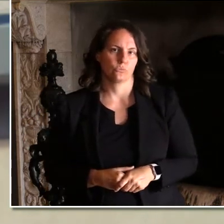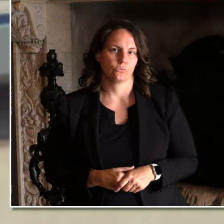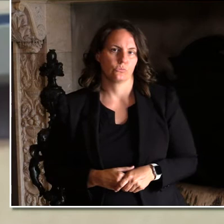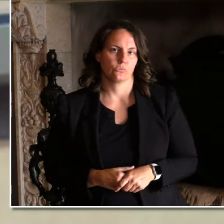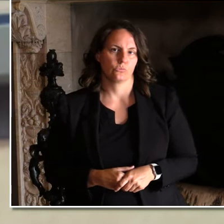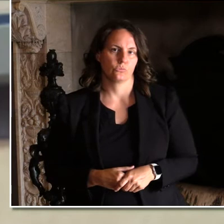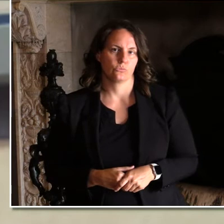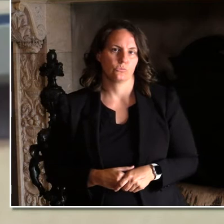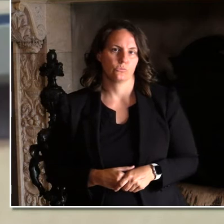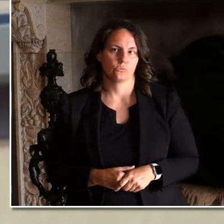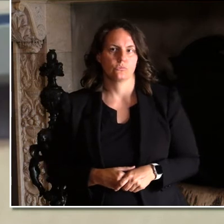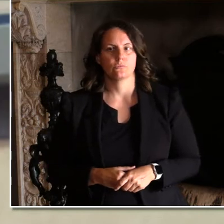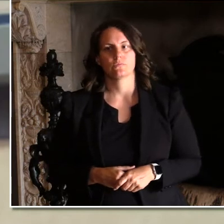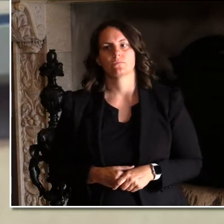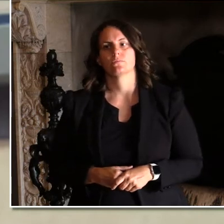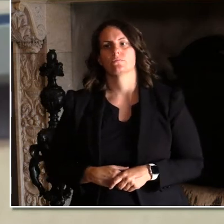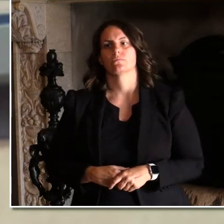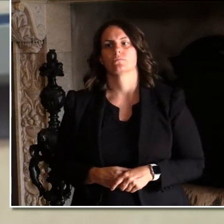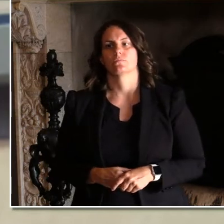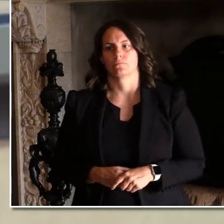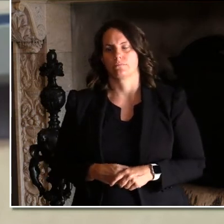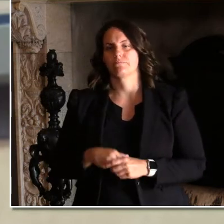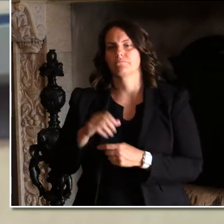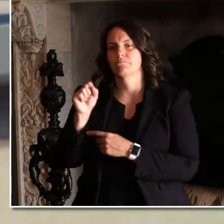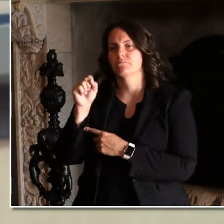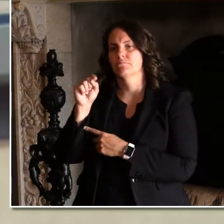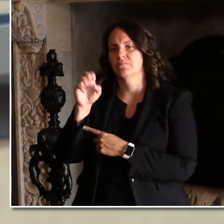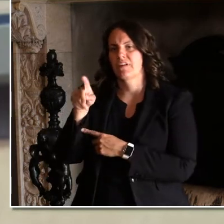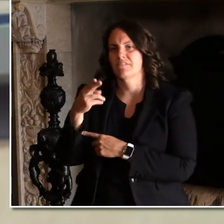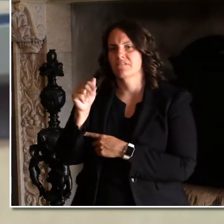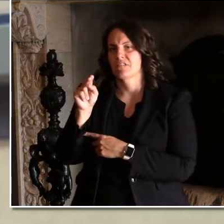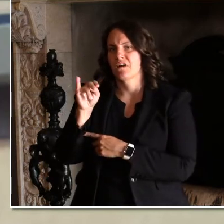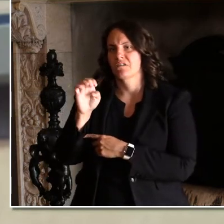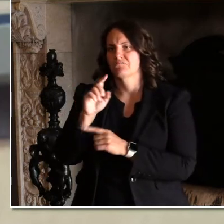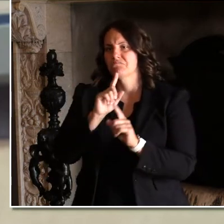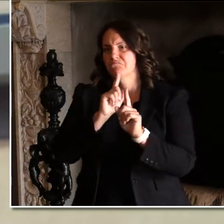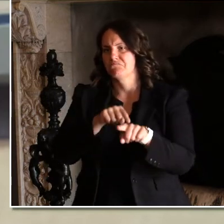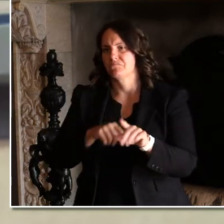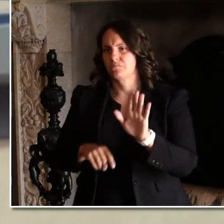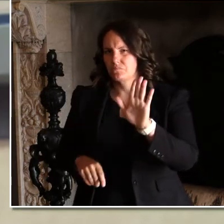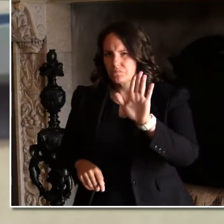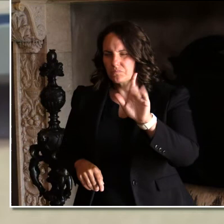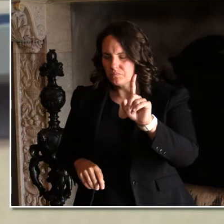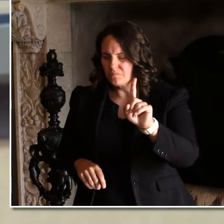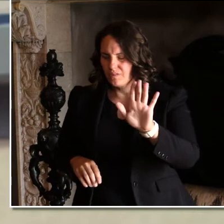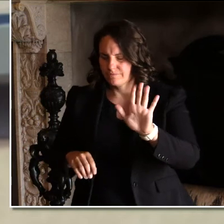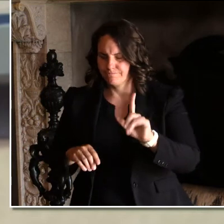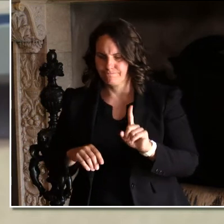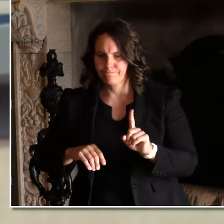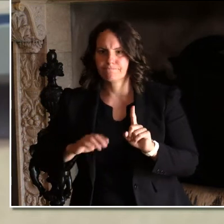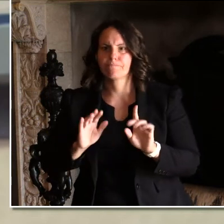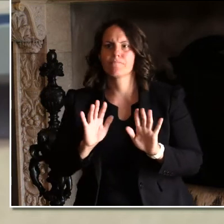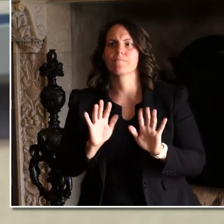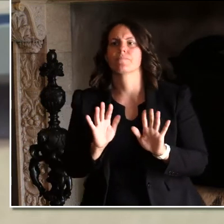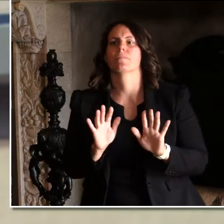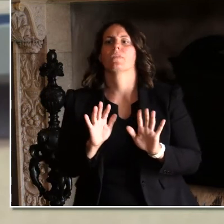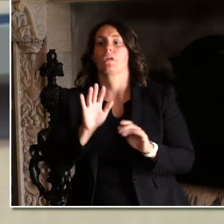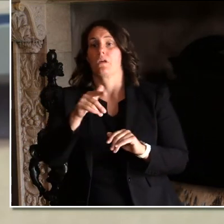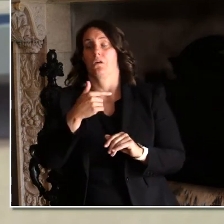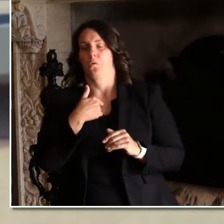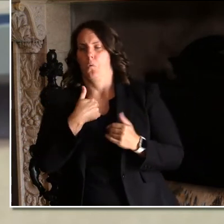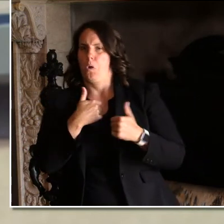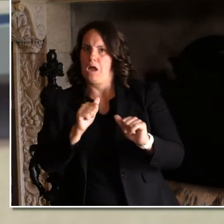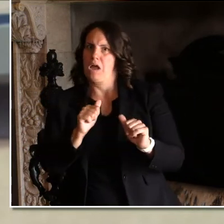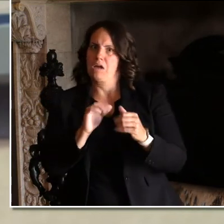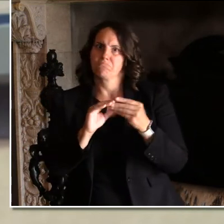Sure. Sorry, it took me a minute to find my mute button. Yeah, so I can take a stab at that. So this has been rolled